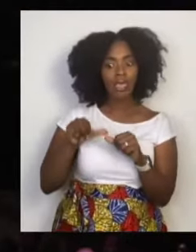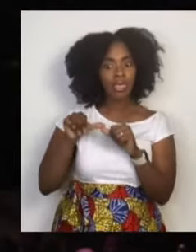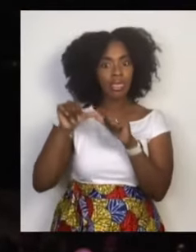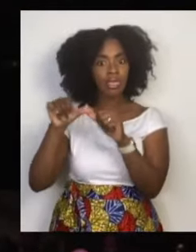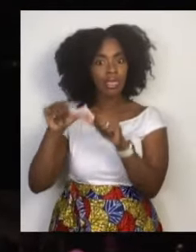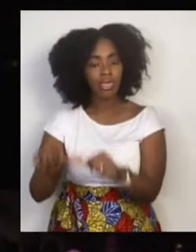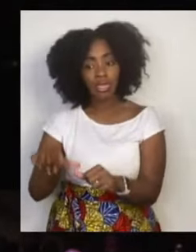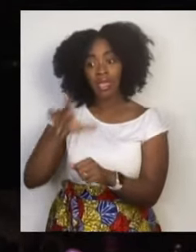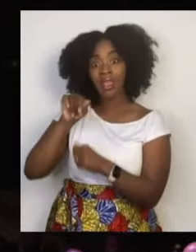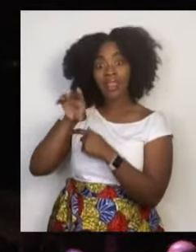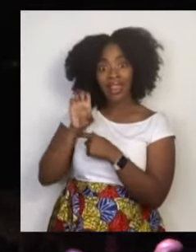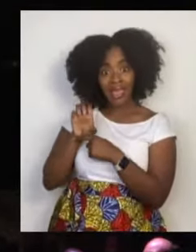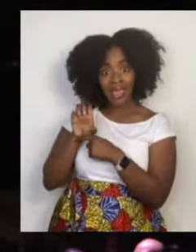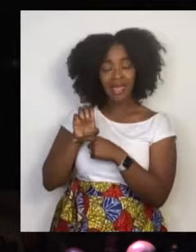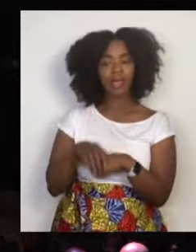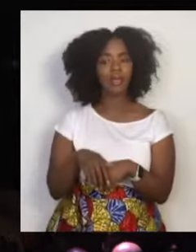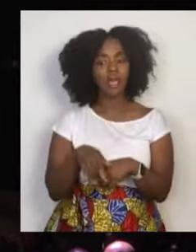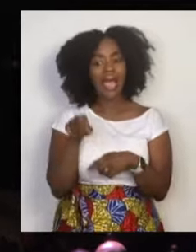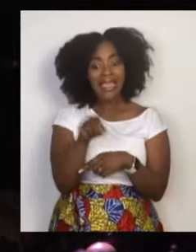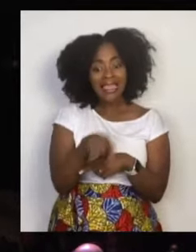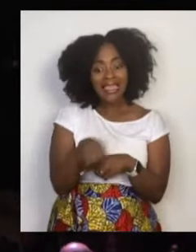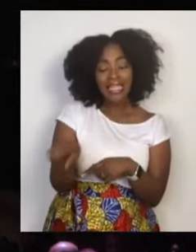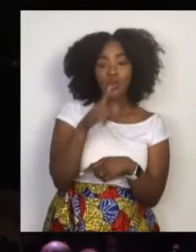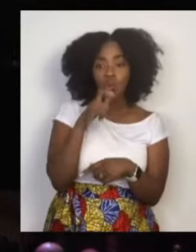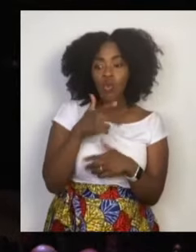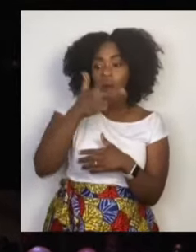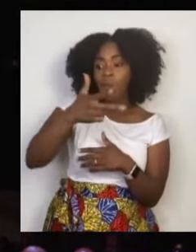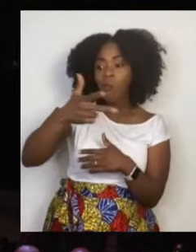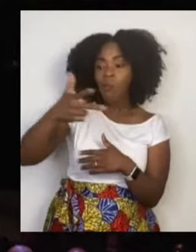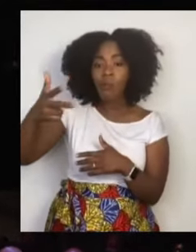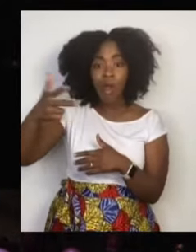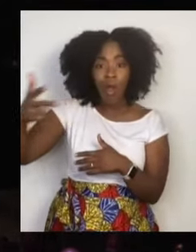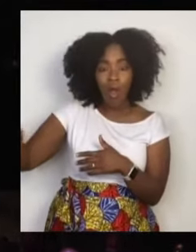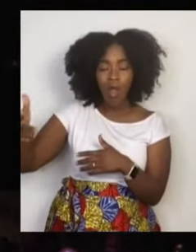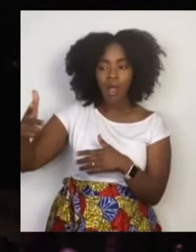multipurpose because we prefer visitors.